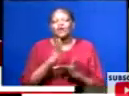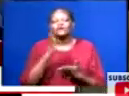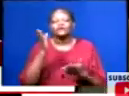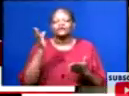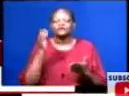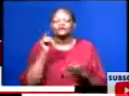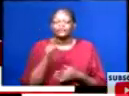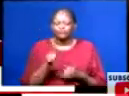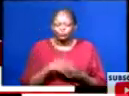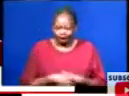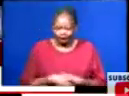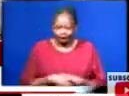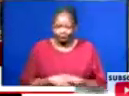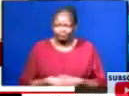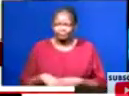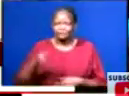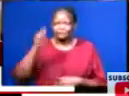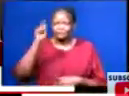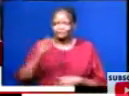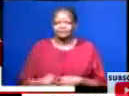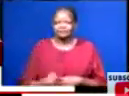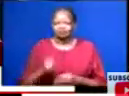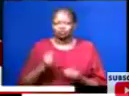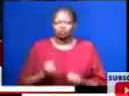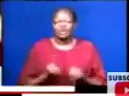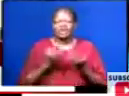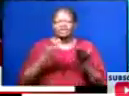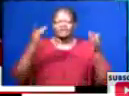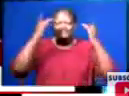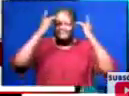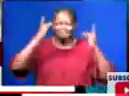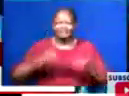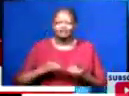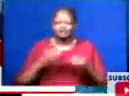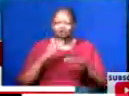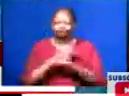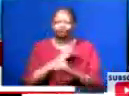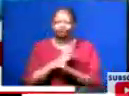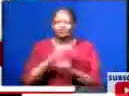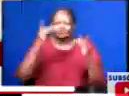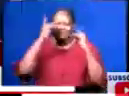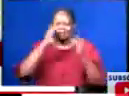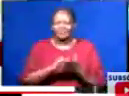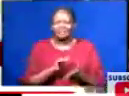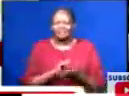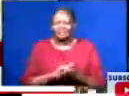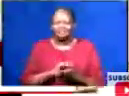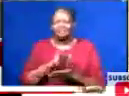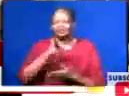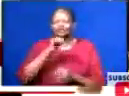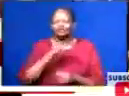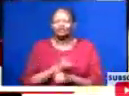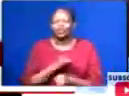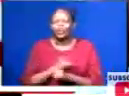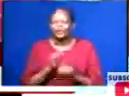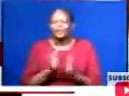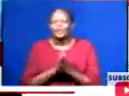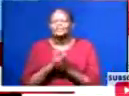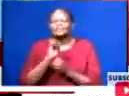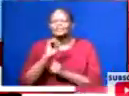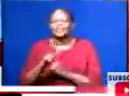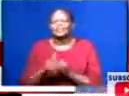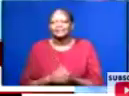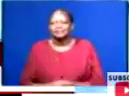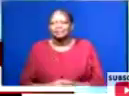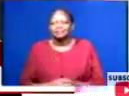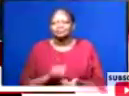allegations. Justice Mutuku, who delivered the judgment virtually, ruled claims by Job Nyabuto and Ezekiel Okenye,